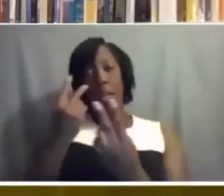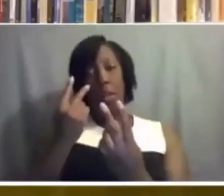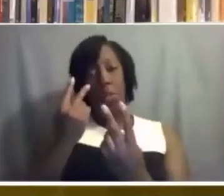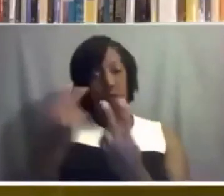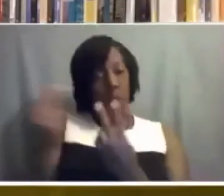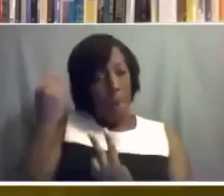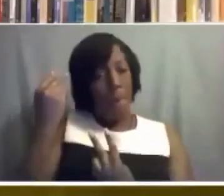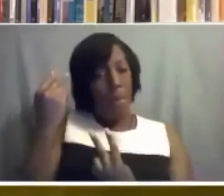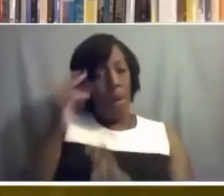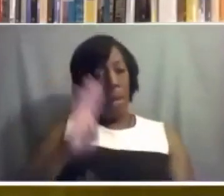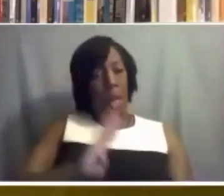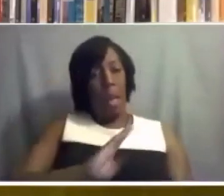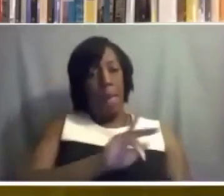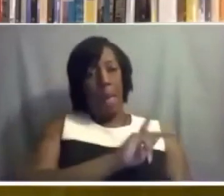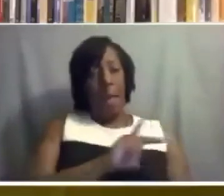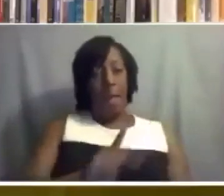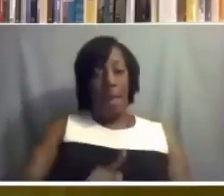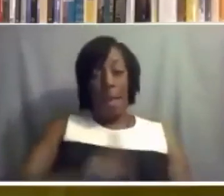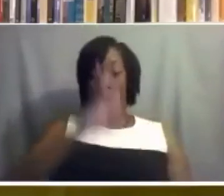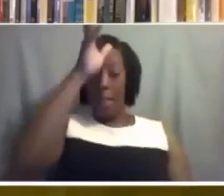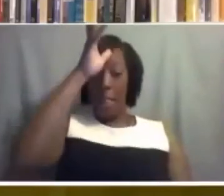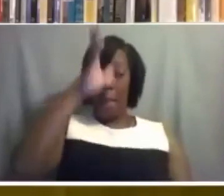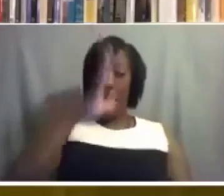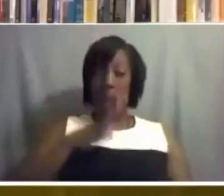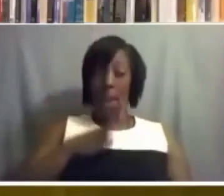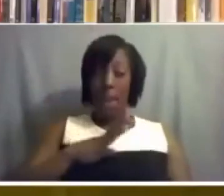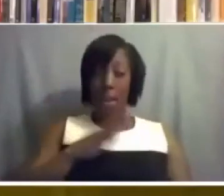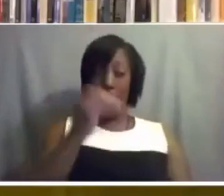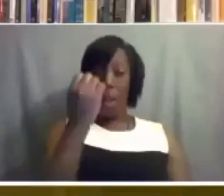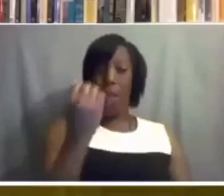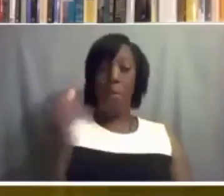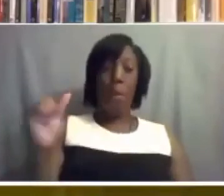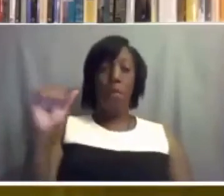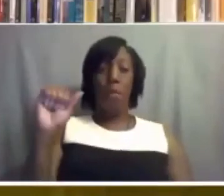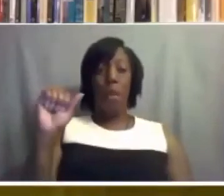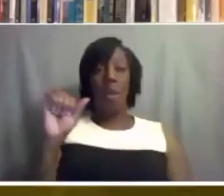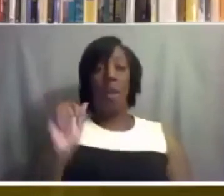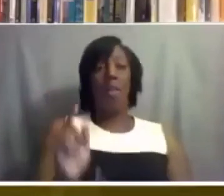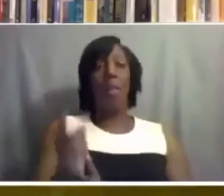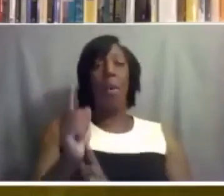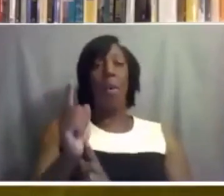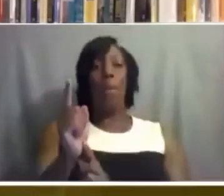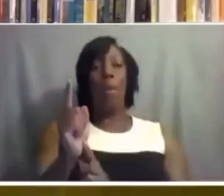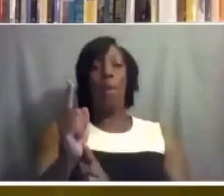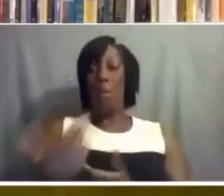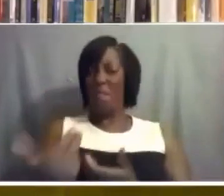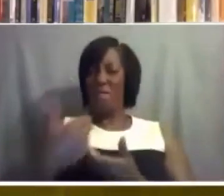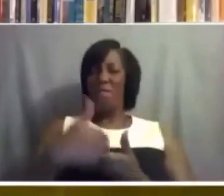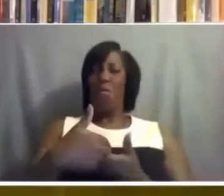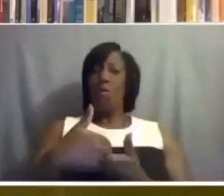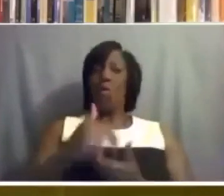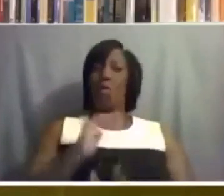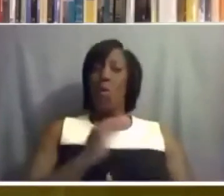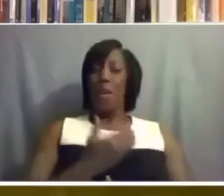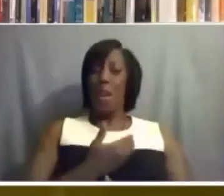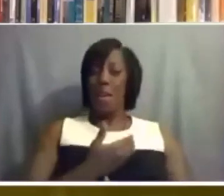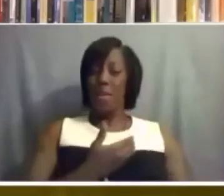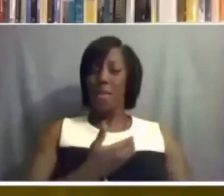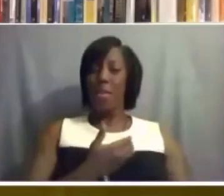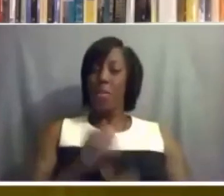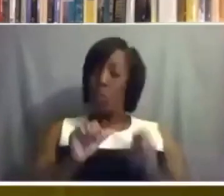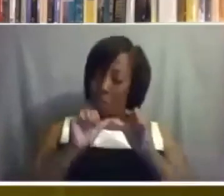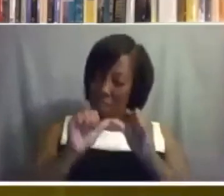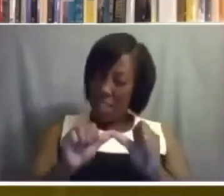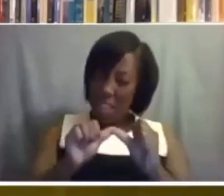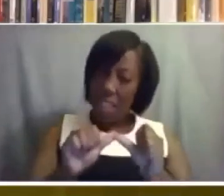man, the movement, and the moment. We're pleased to share it, and we invite people to join us over the next year to extend further this